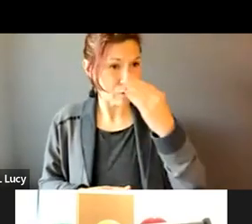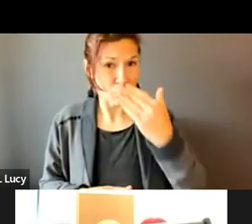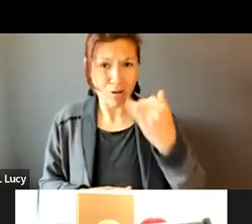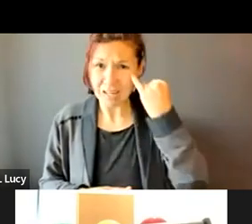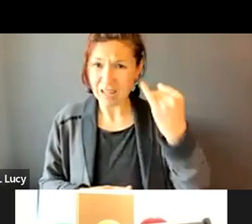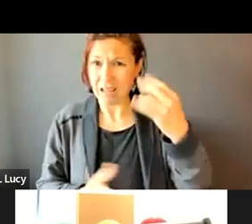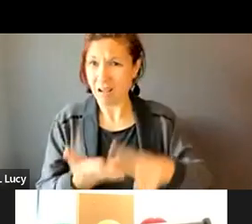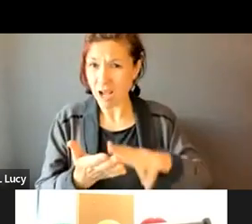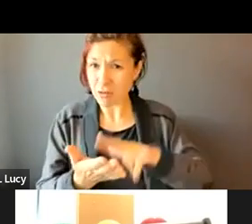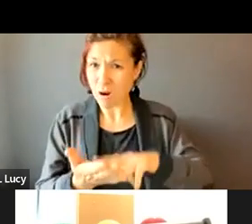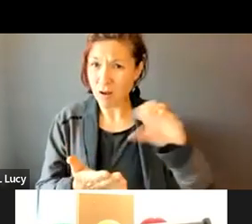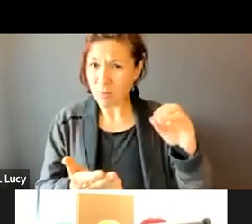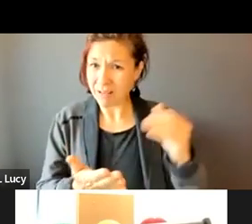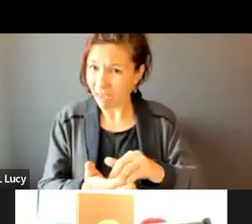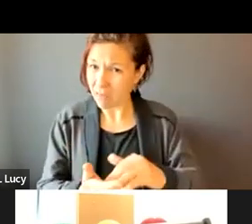this company